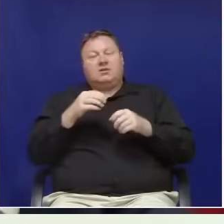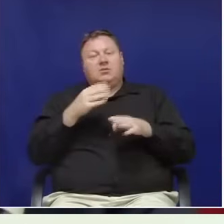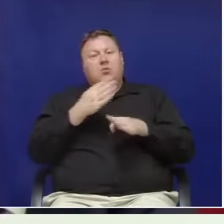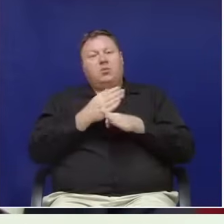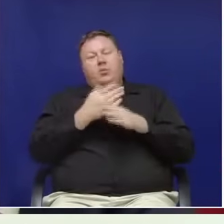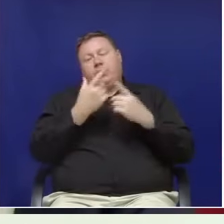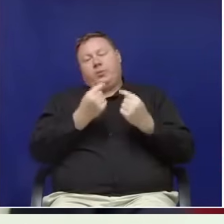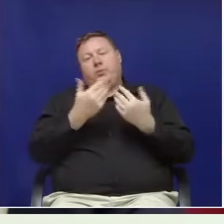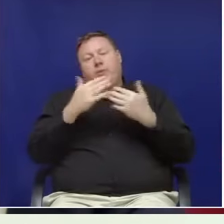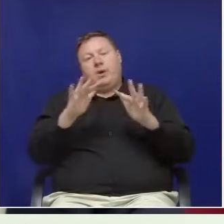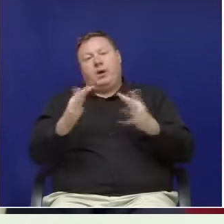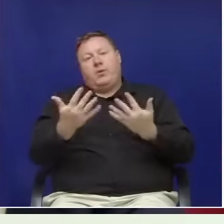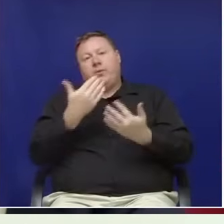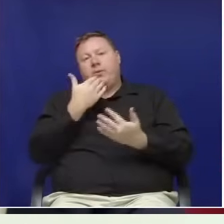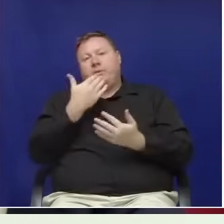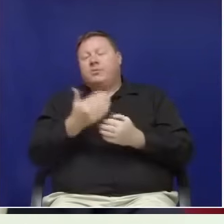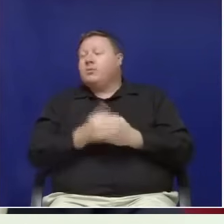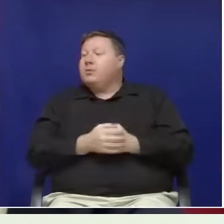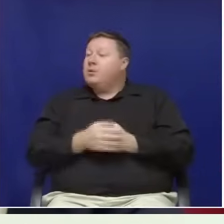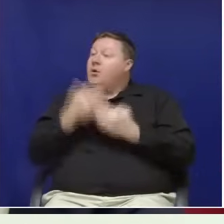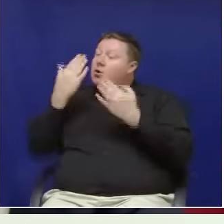Honourable Minister.